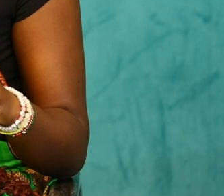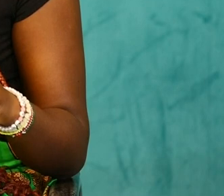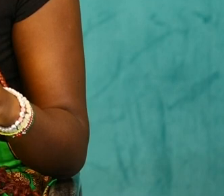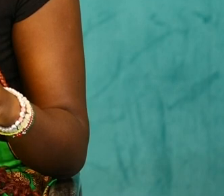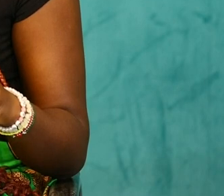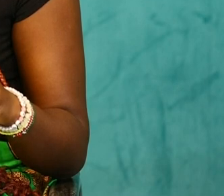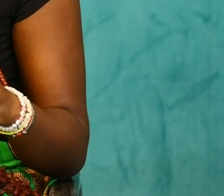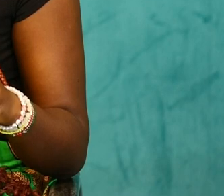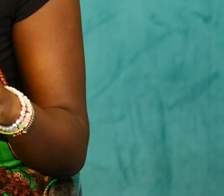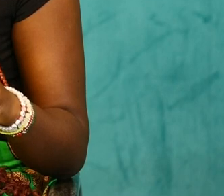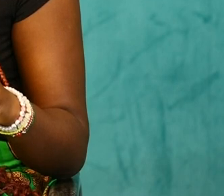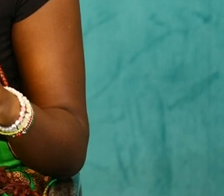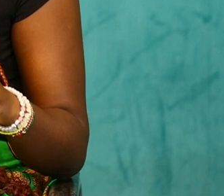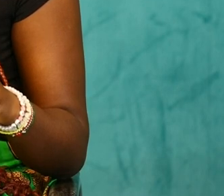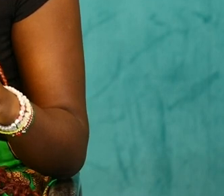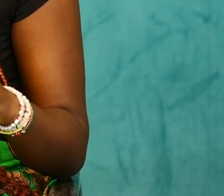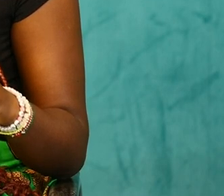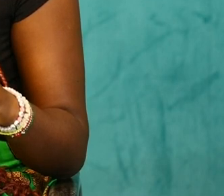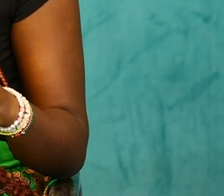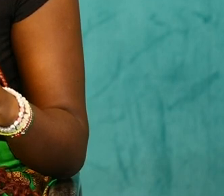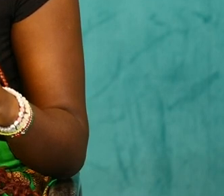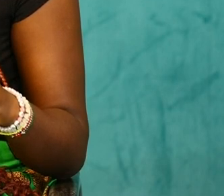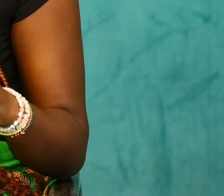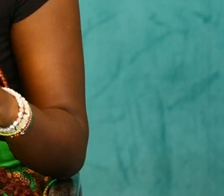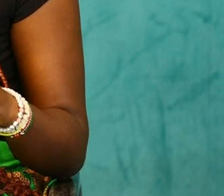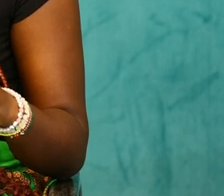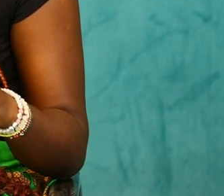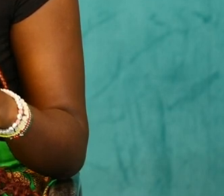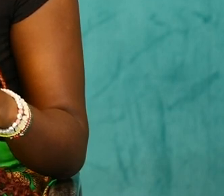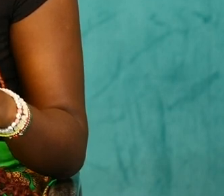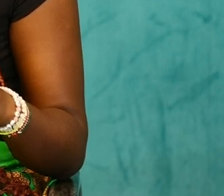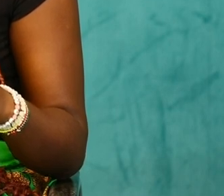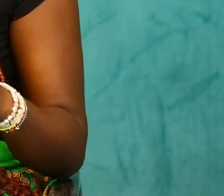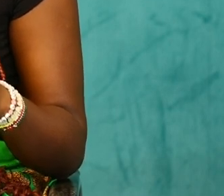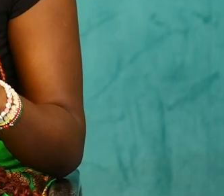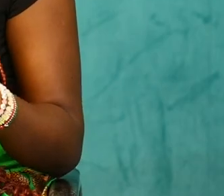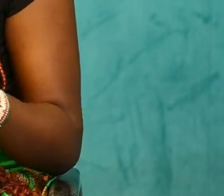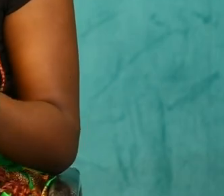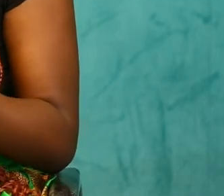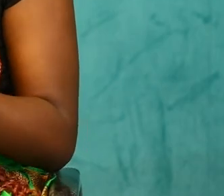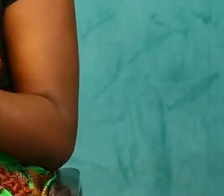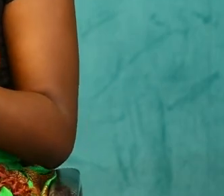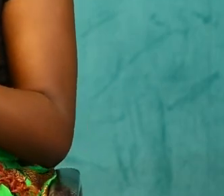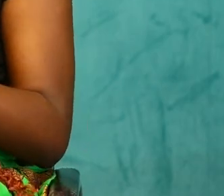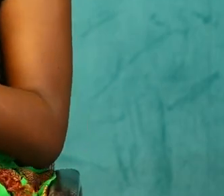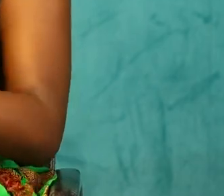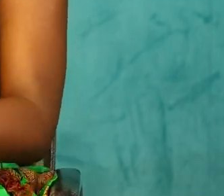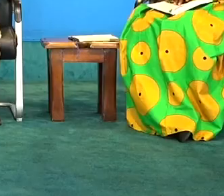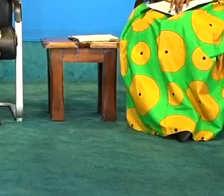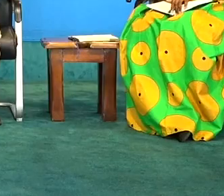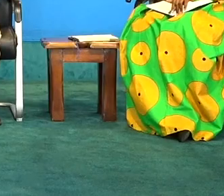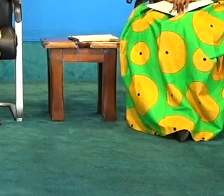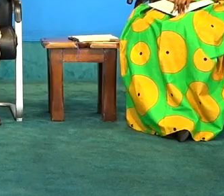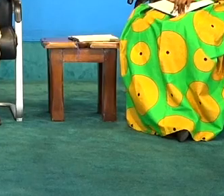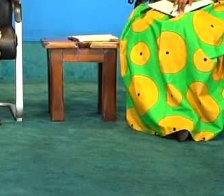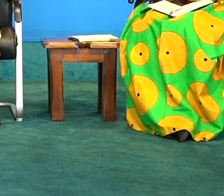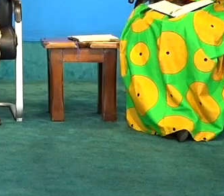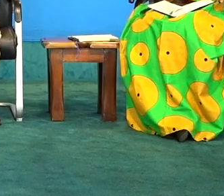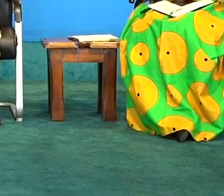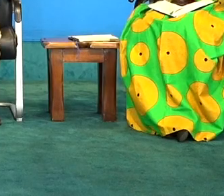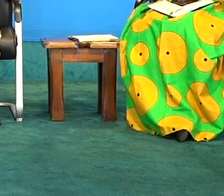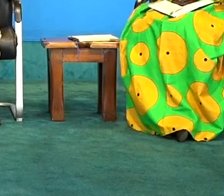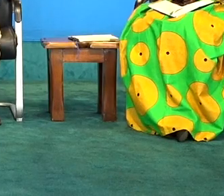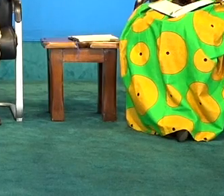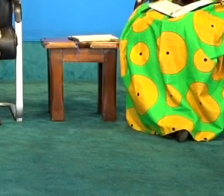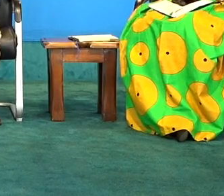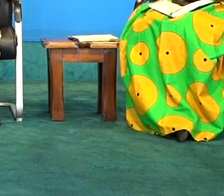glory in the church and in Christ Jesus throughout all generations, forever and ever. Amen." Amen. That's